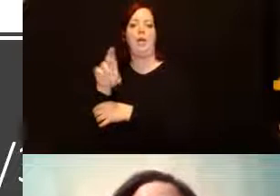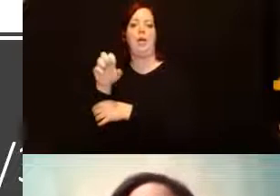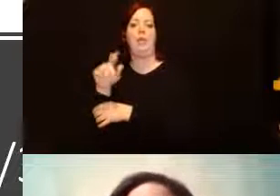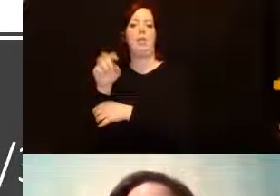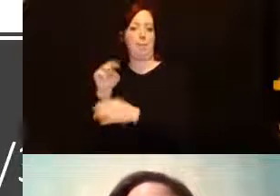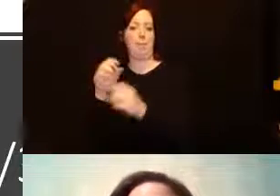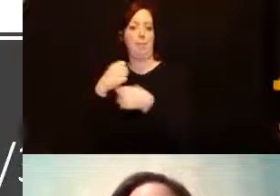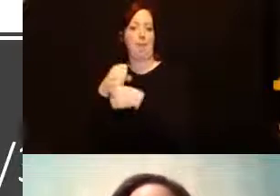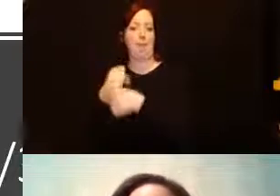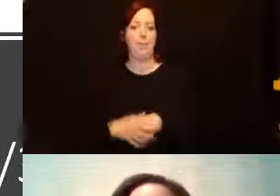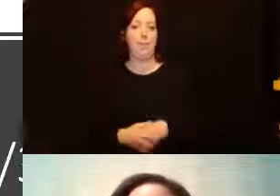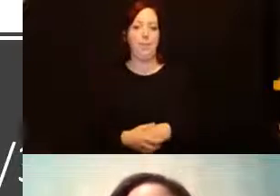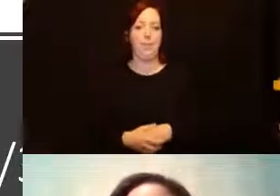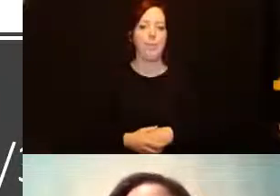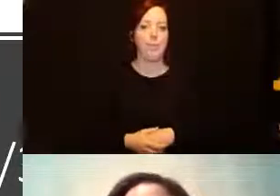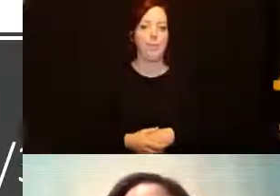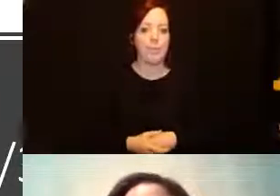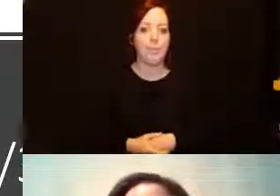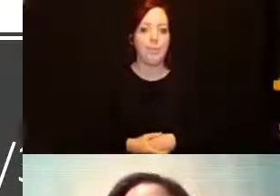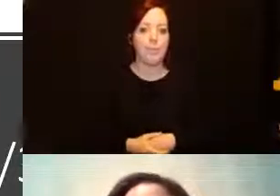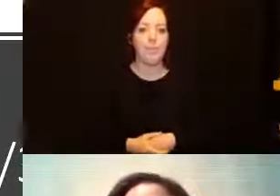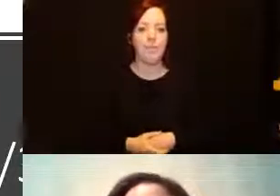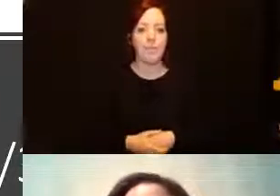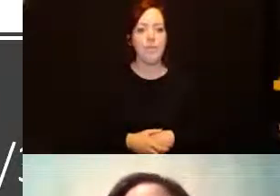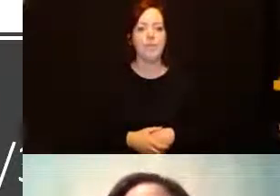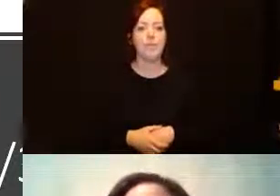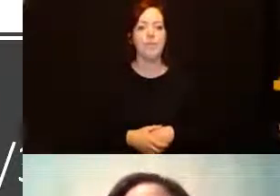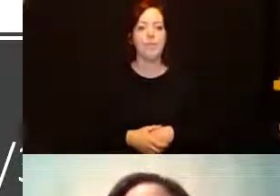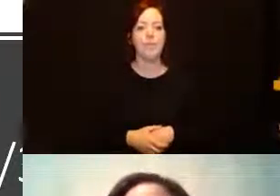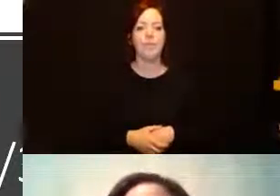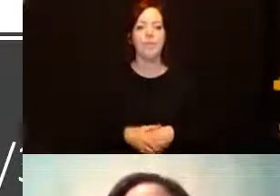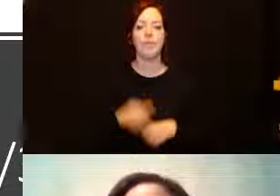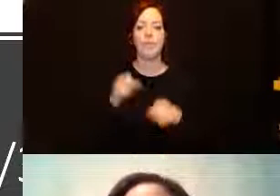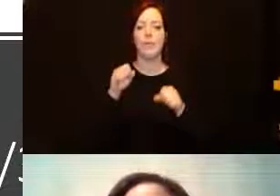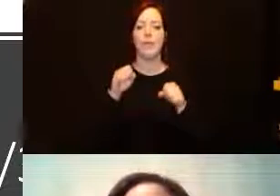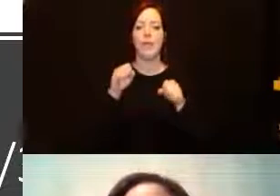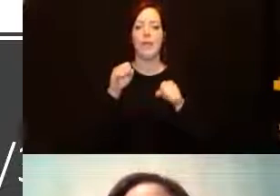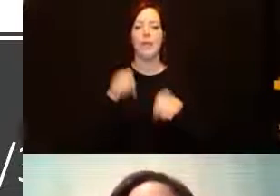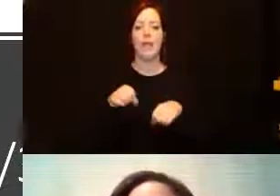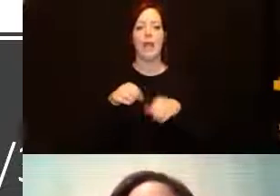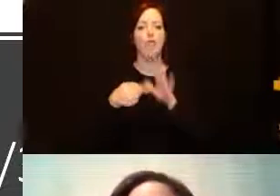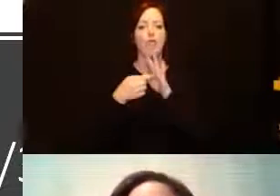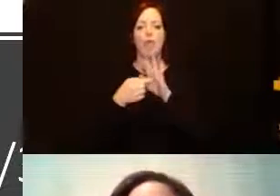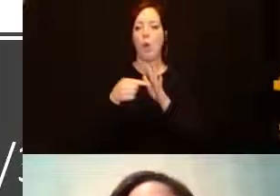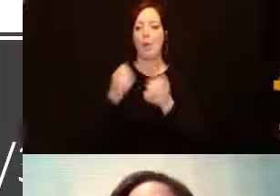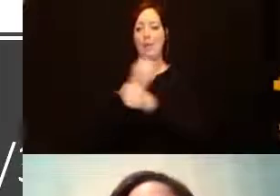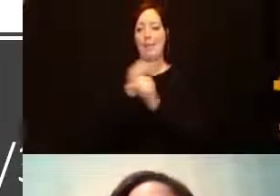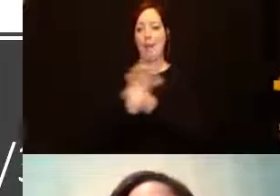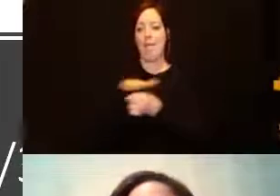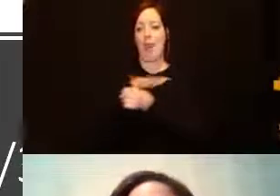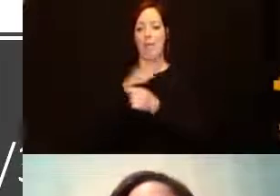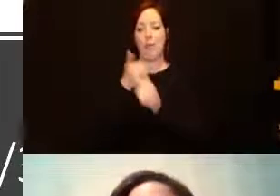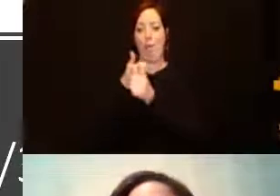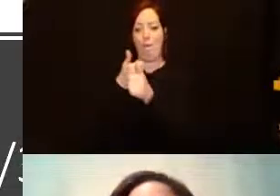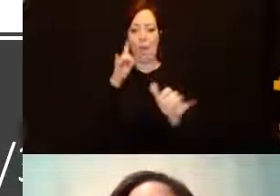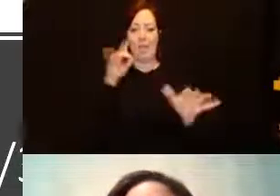quiet areas where people can stay out of the loudness to recover from the